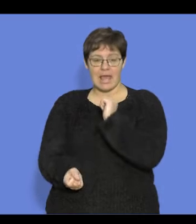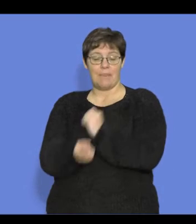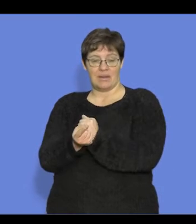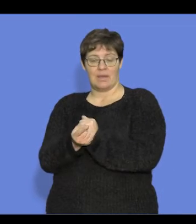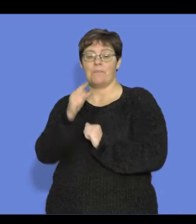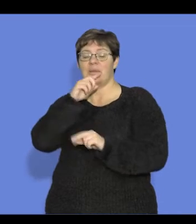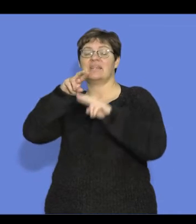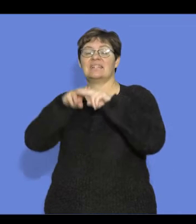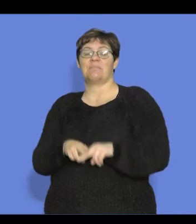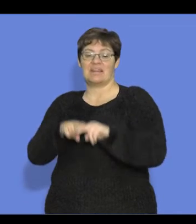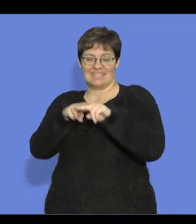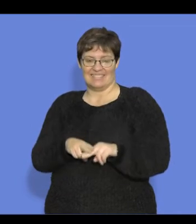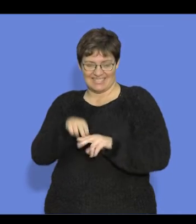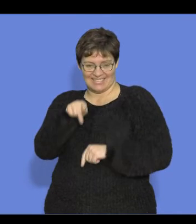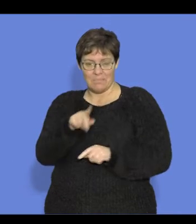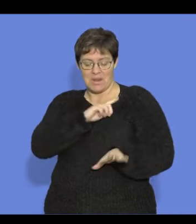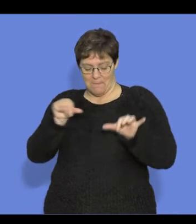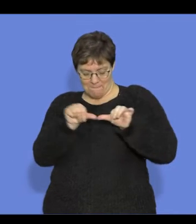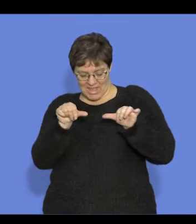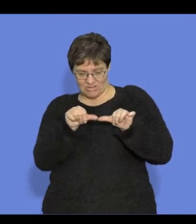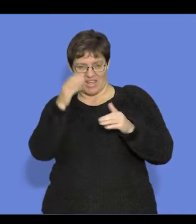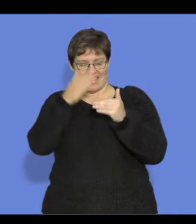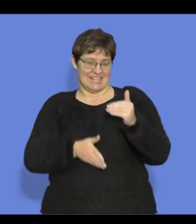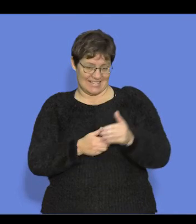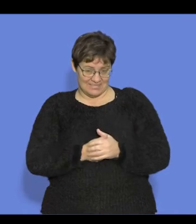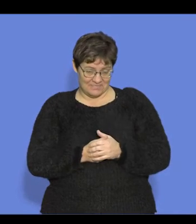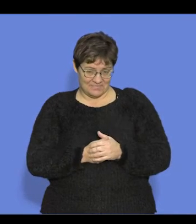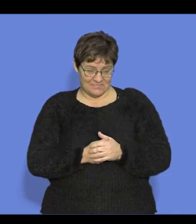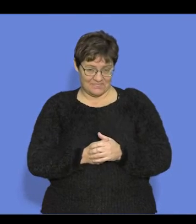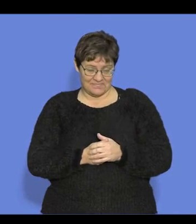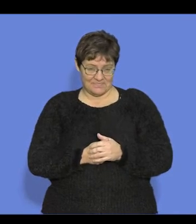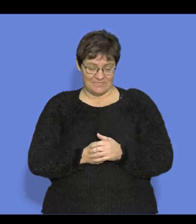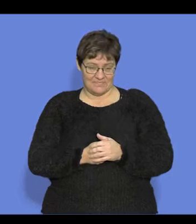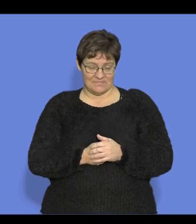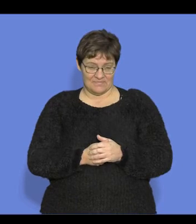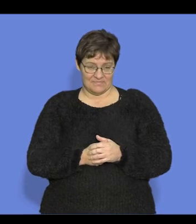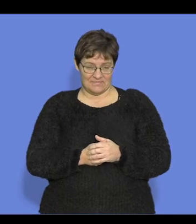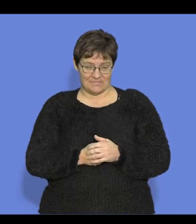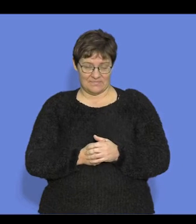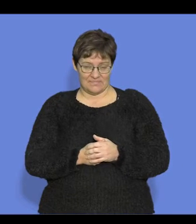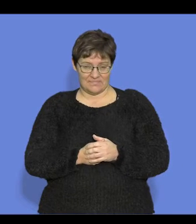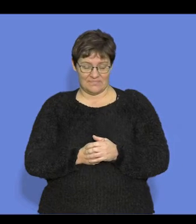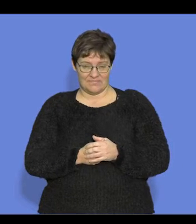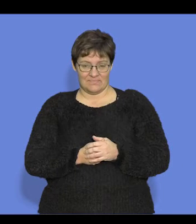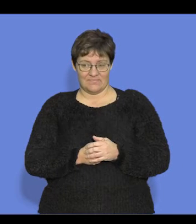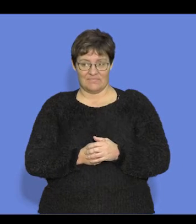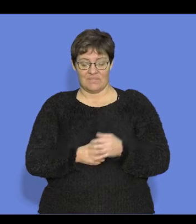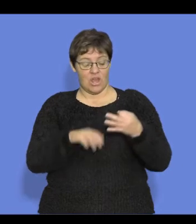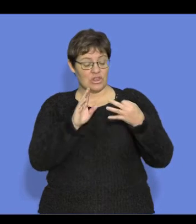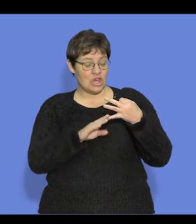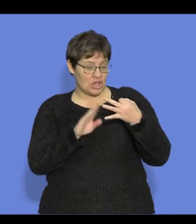that's the one that you measure at the end of an experiment. The third